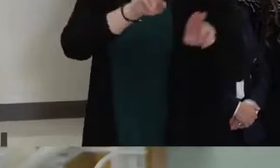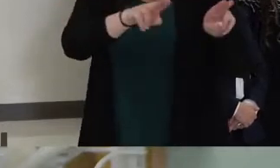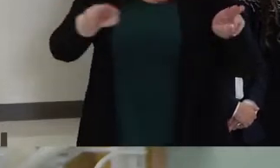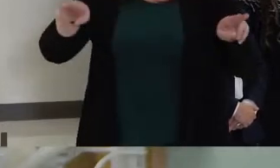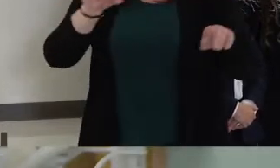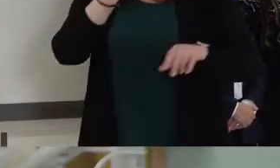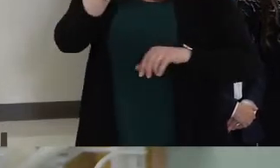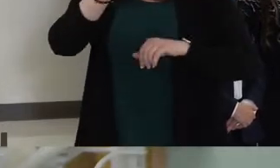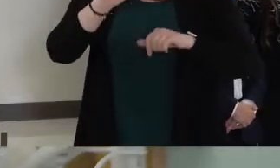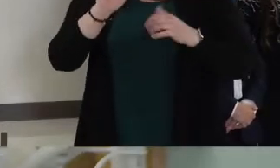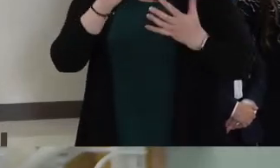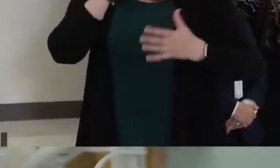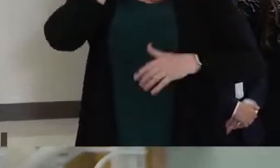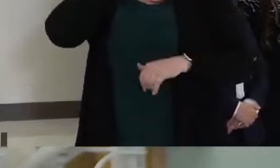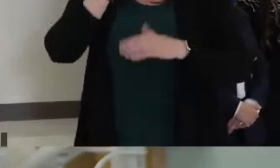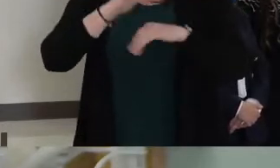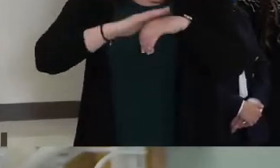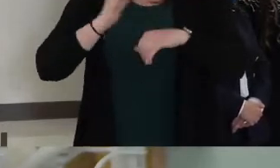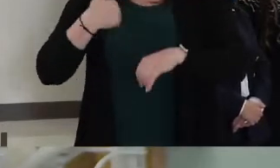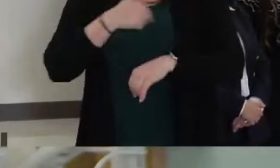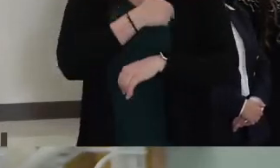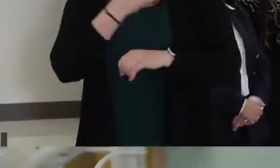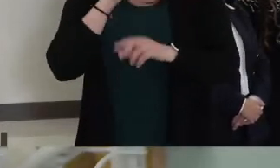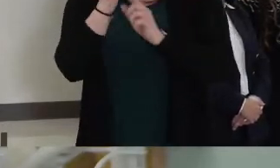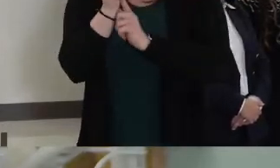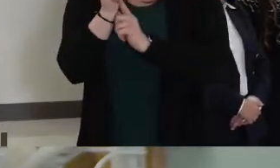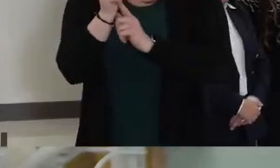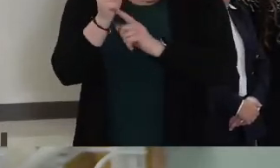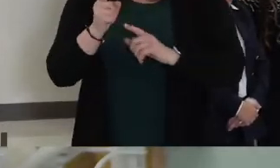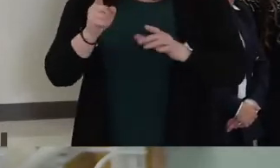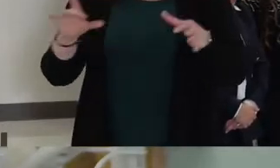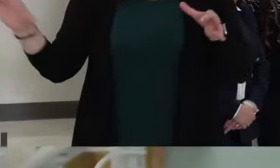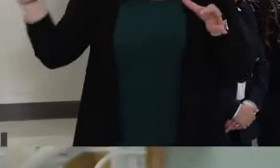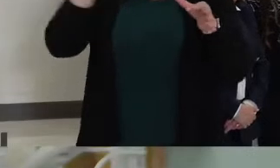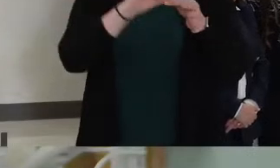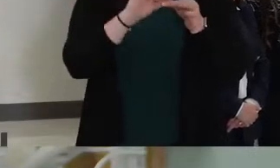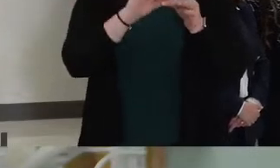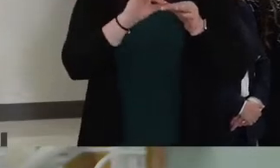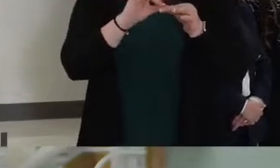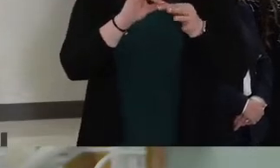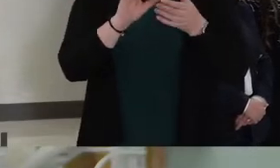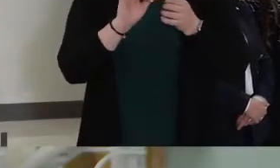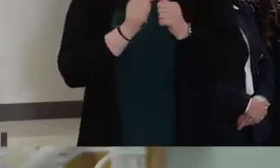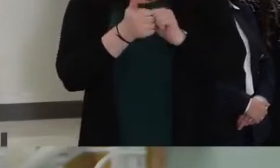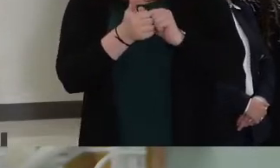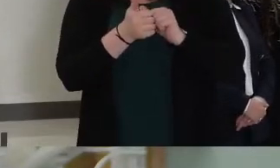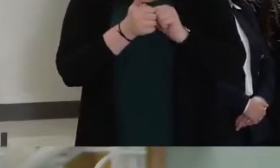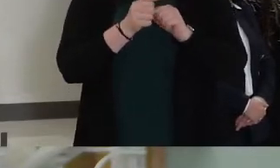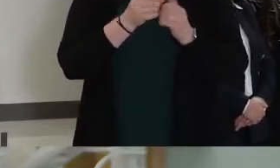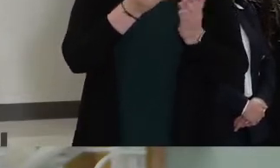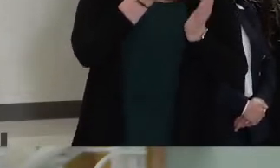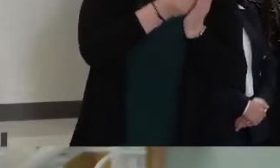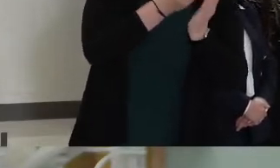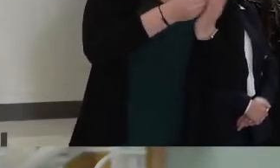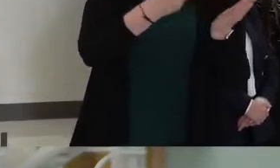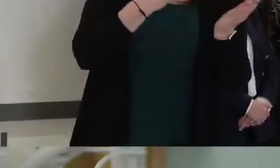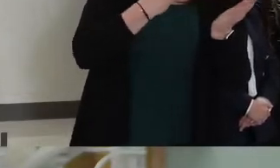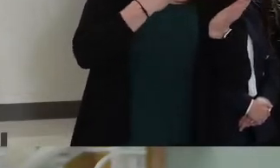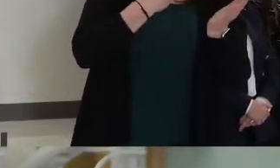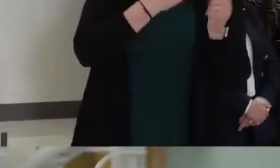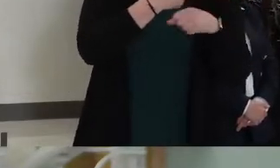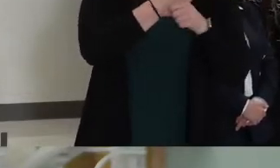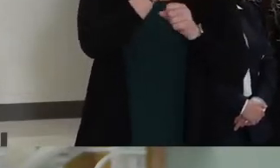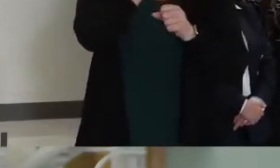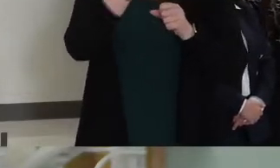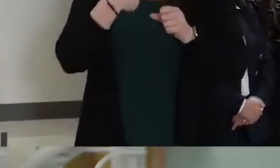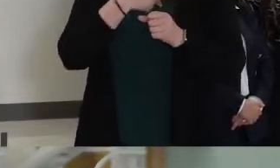shame on us moment again. So accompanying this is a discussion on how we take the dollars that we have to make sure